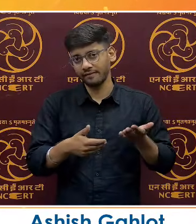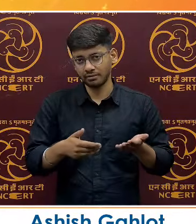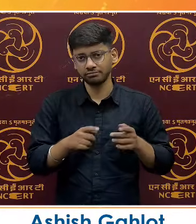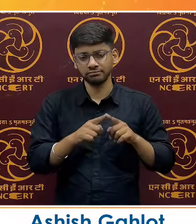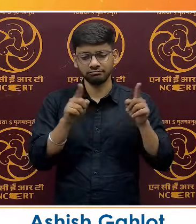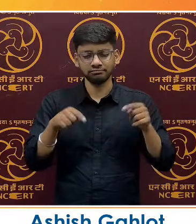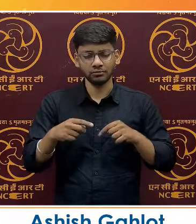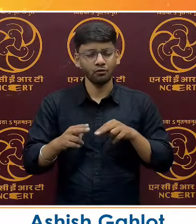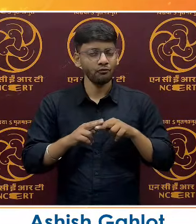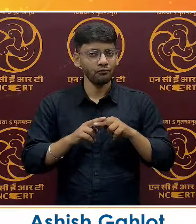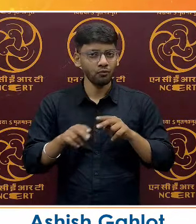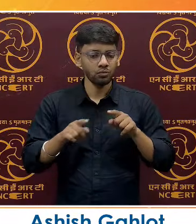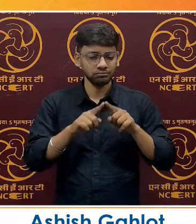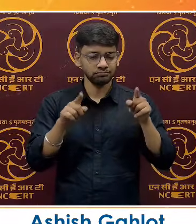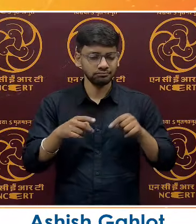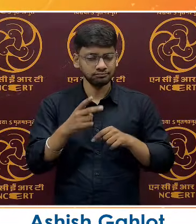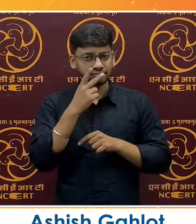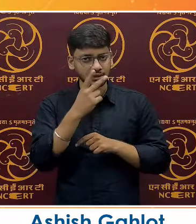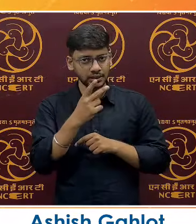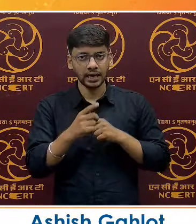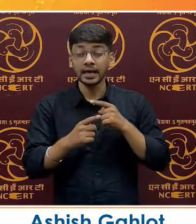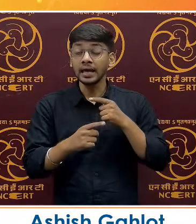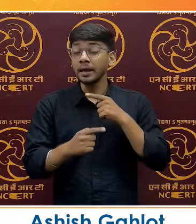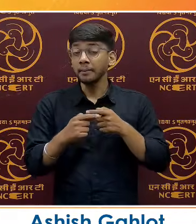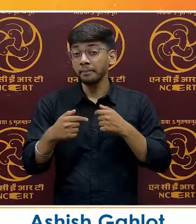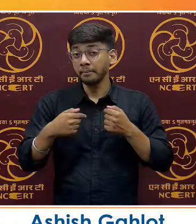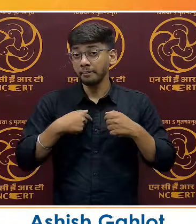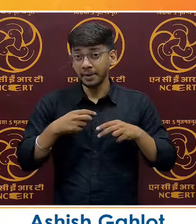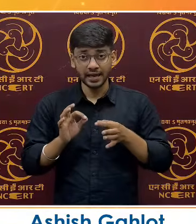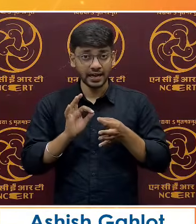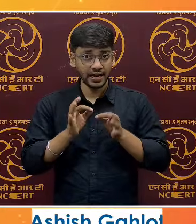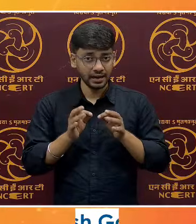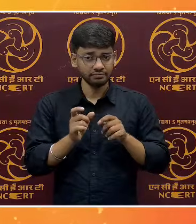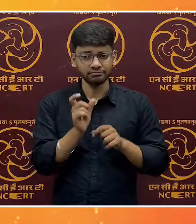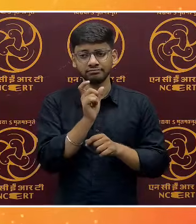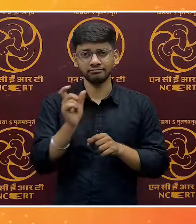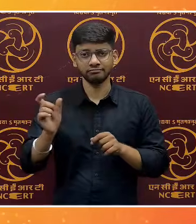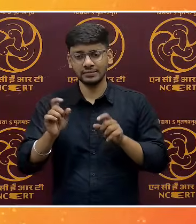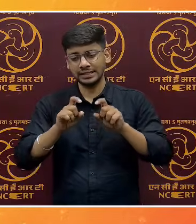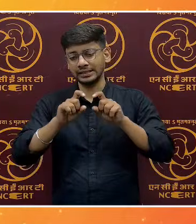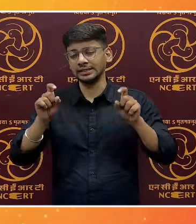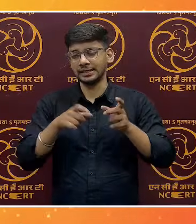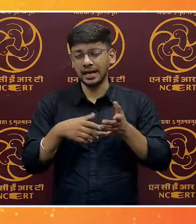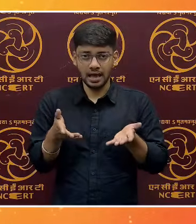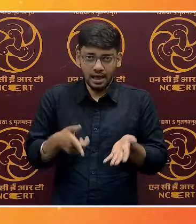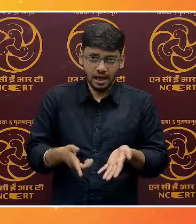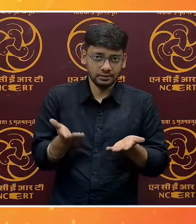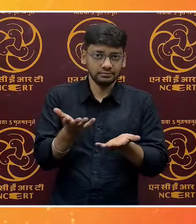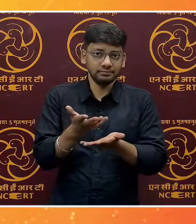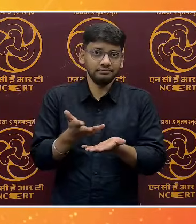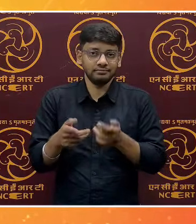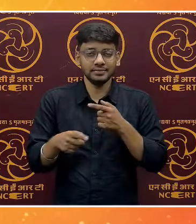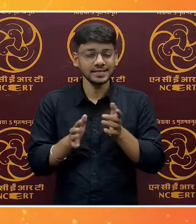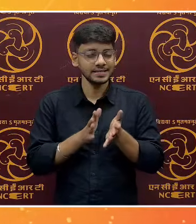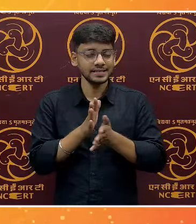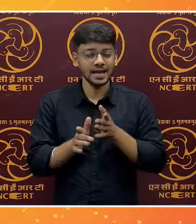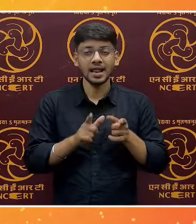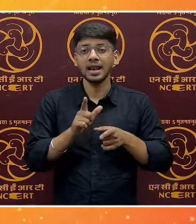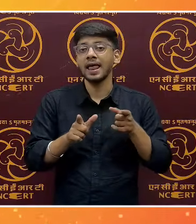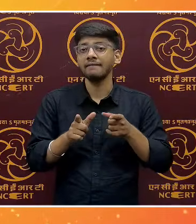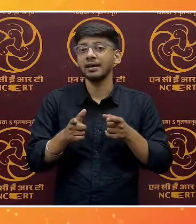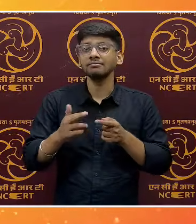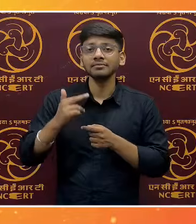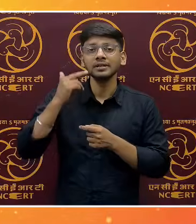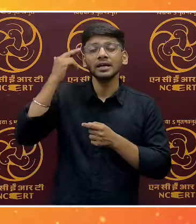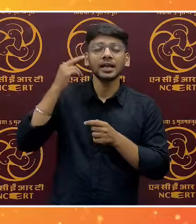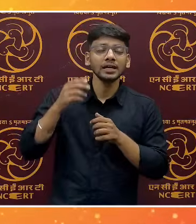see Ashish on your screens and he'll be interpreting each and every word that we are going to discuss here in sign language so that it's